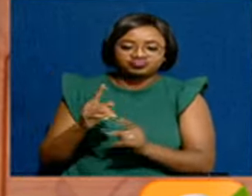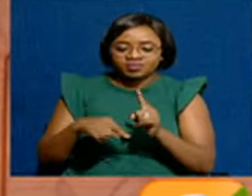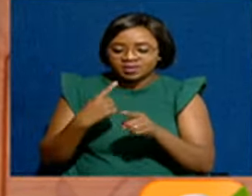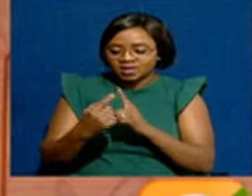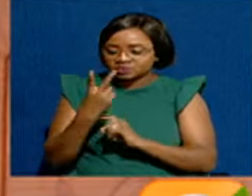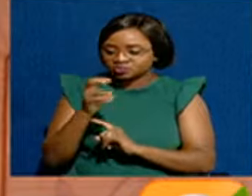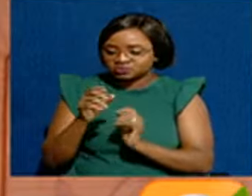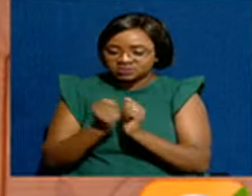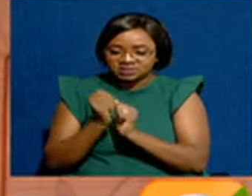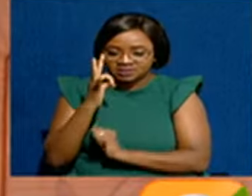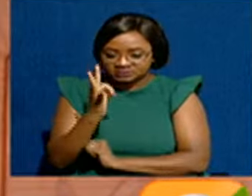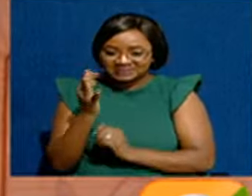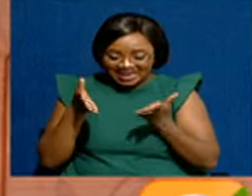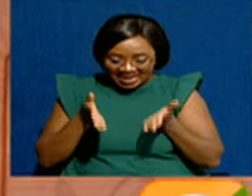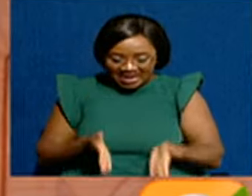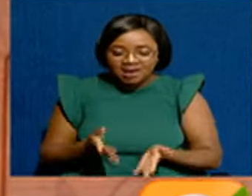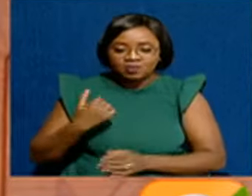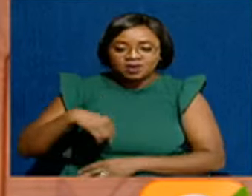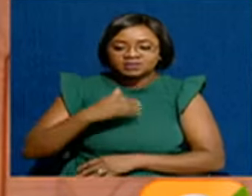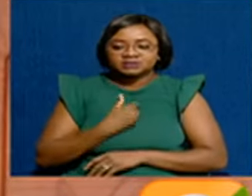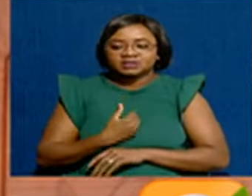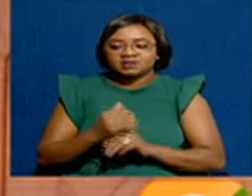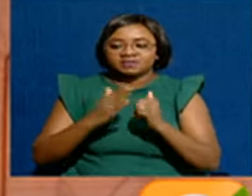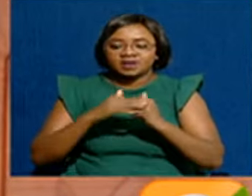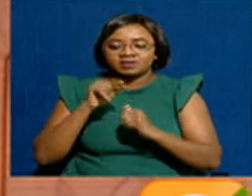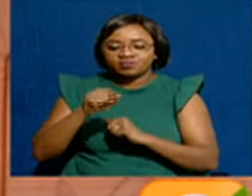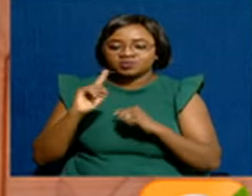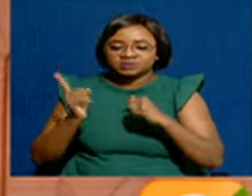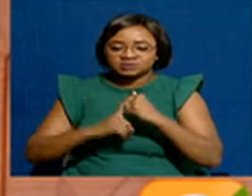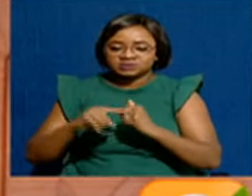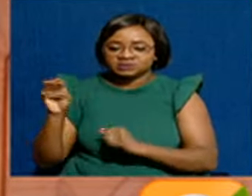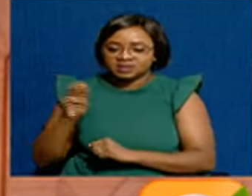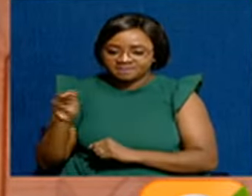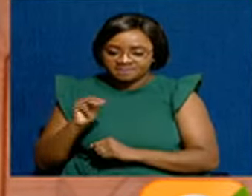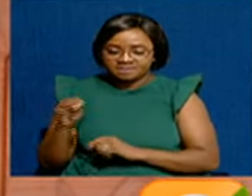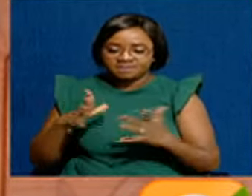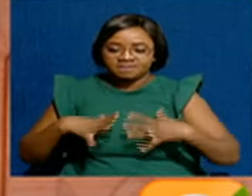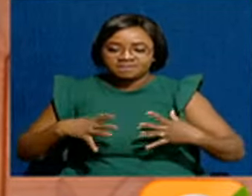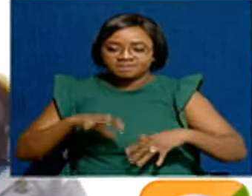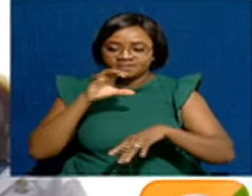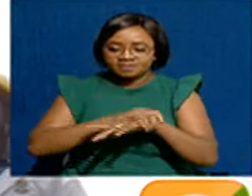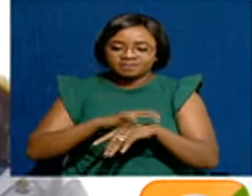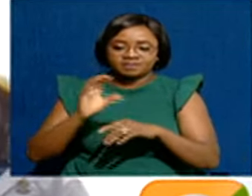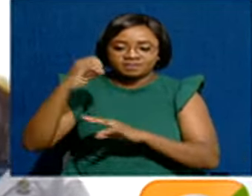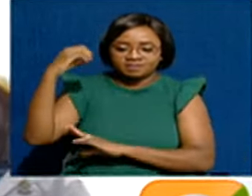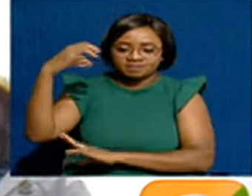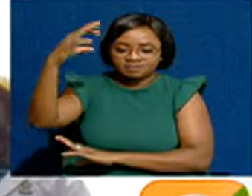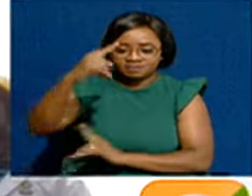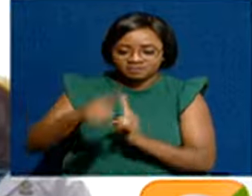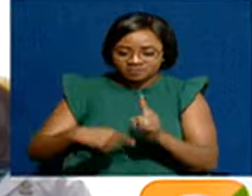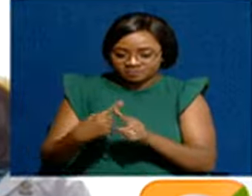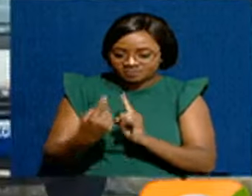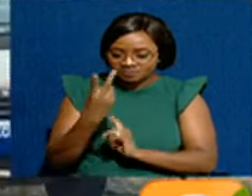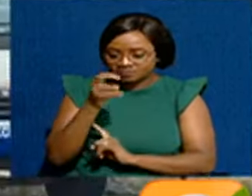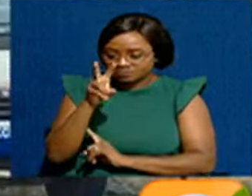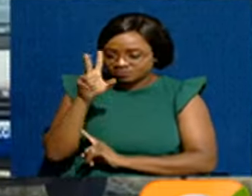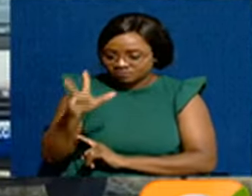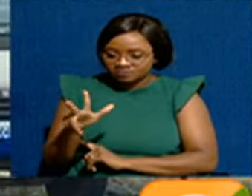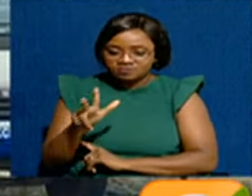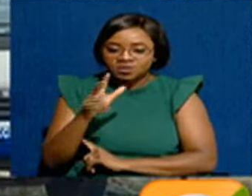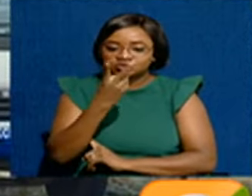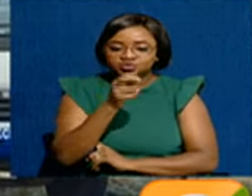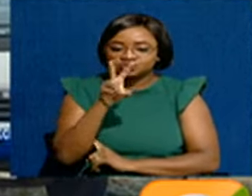in 2013, to now 9.6 million people connected in 2024. And as part of efforts to bridge the